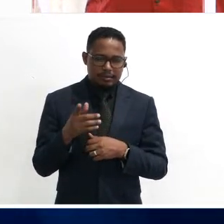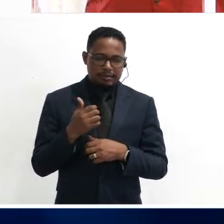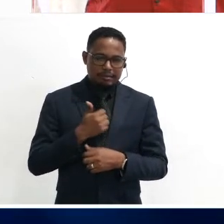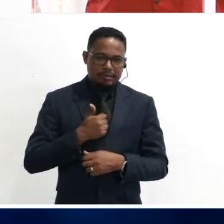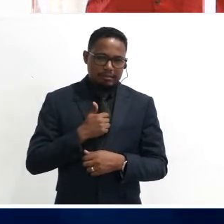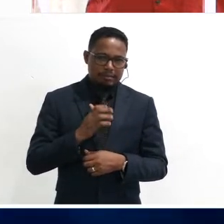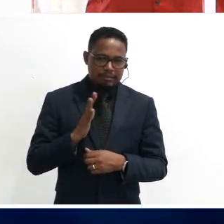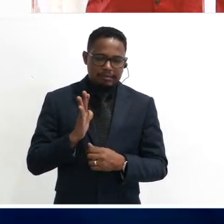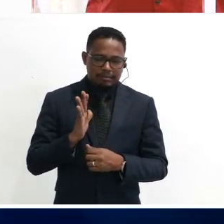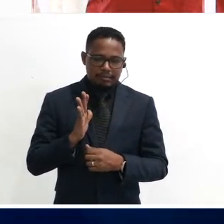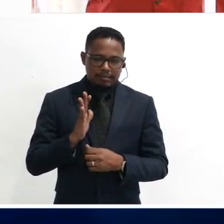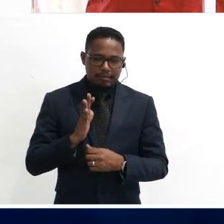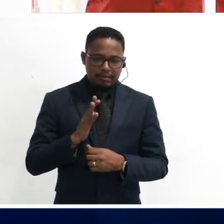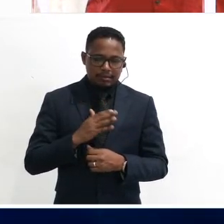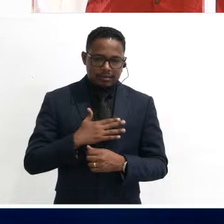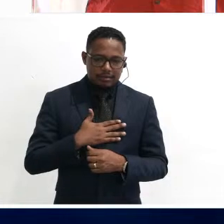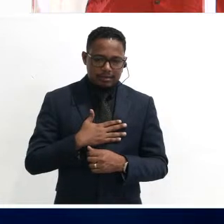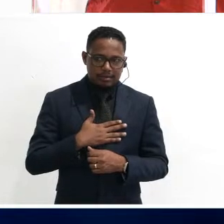So we talk about